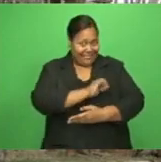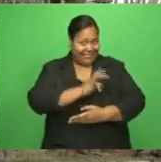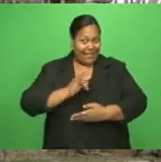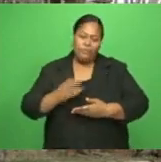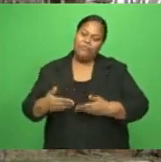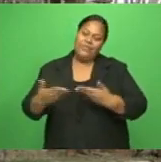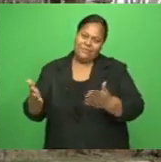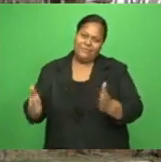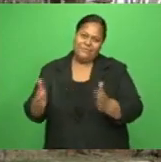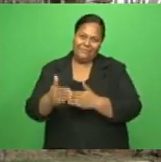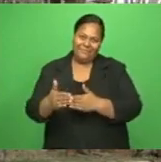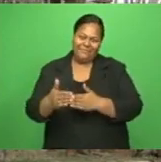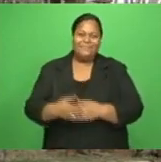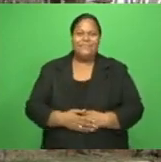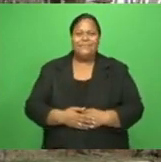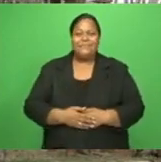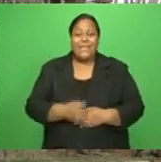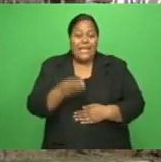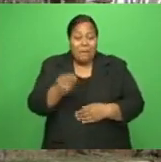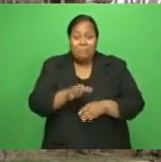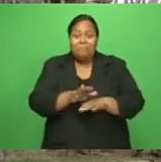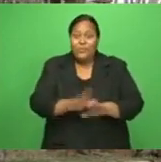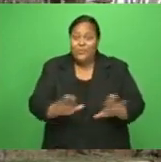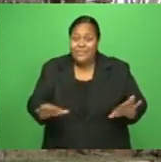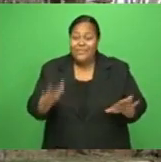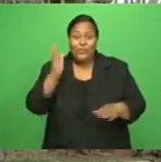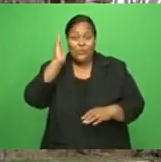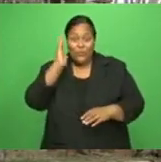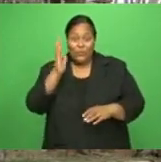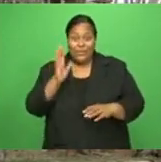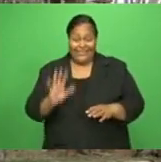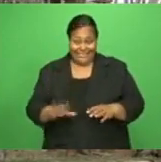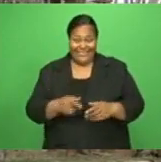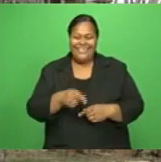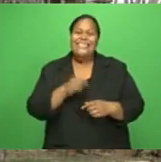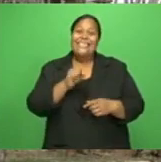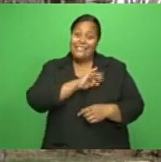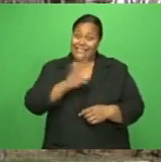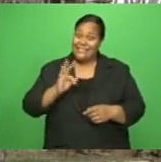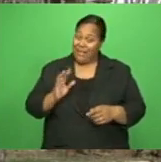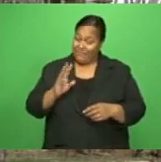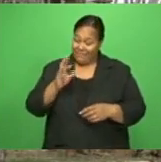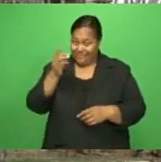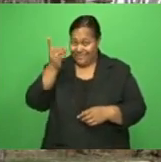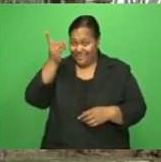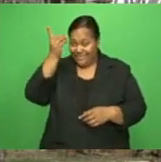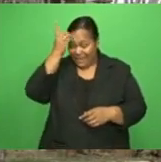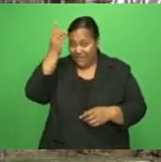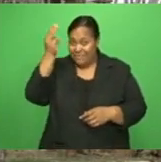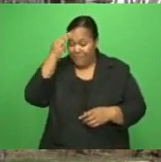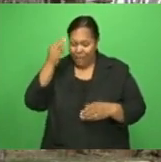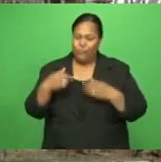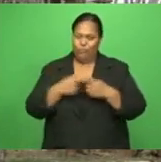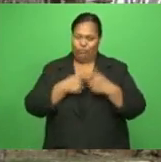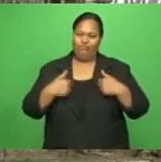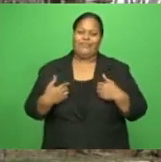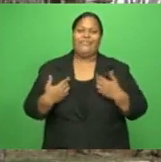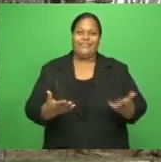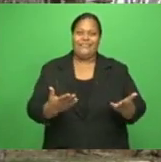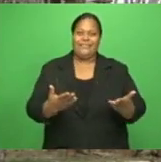have going to school children. And there's another program for those who need medical